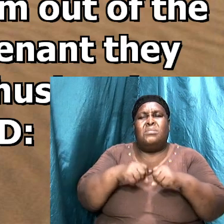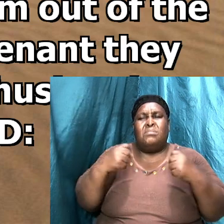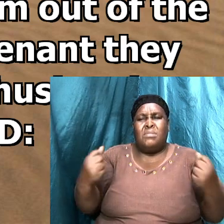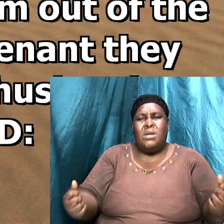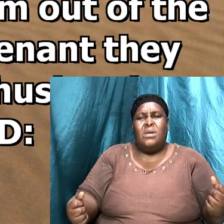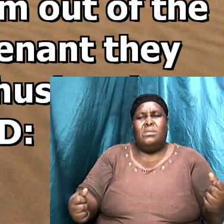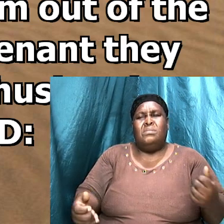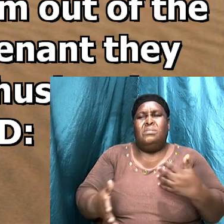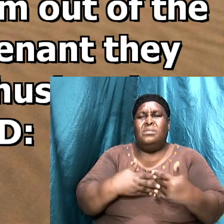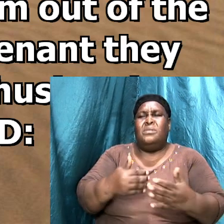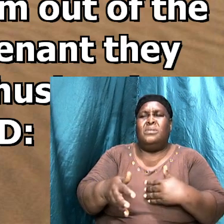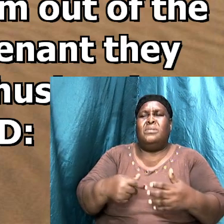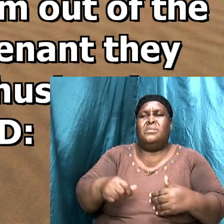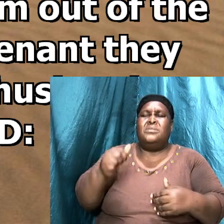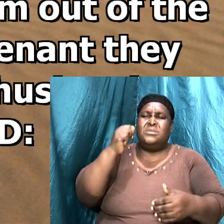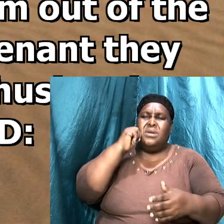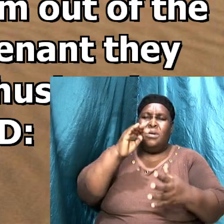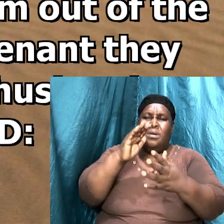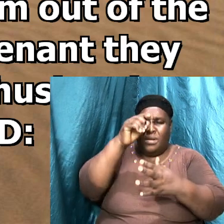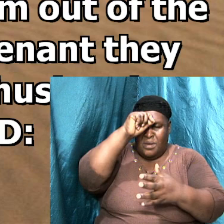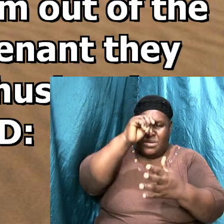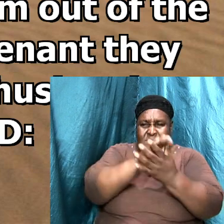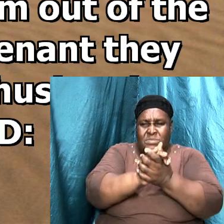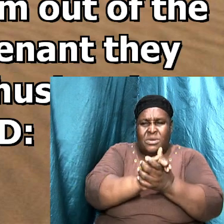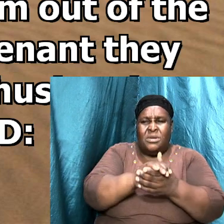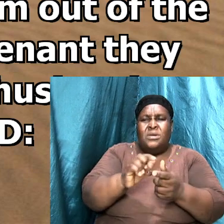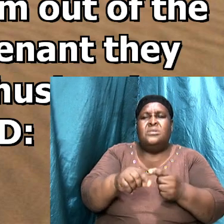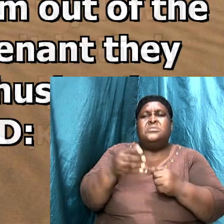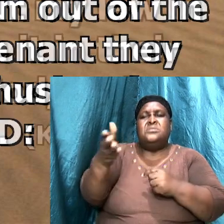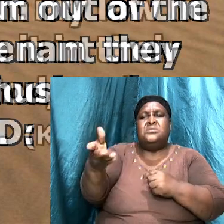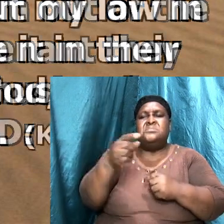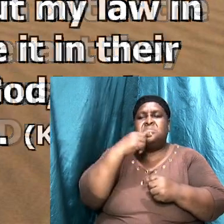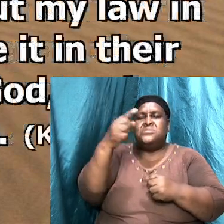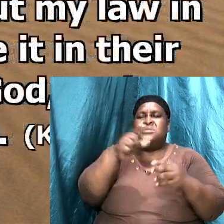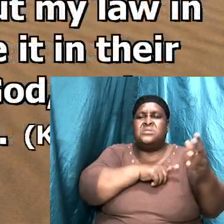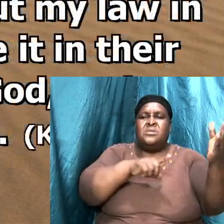a husband unto them saith the Lord